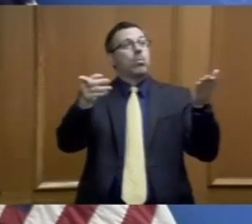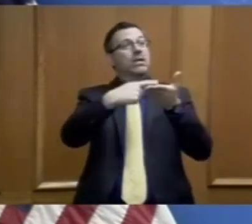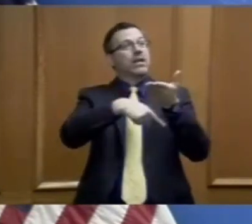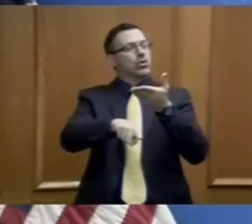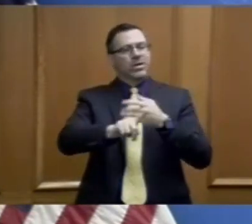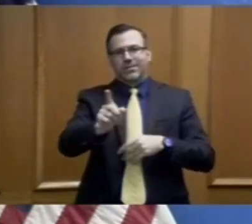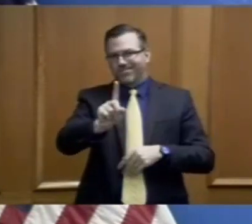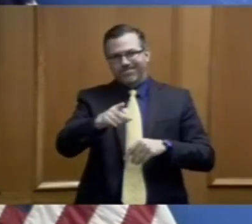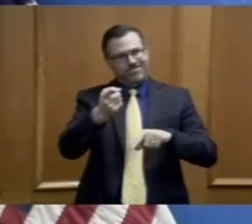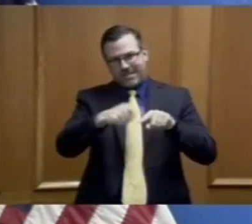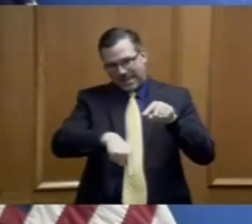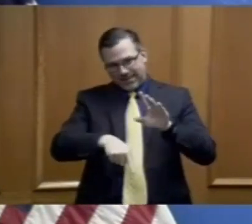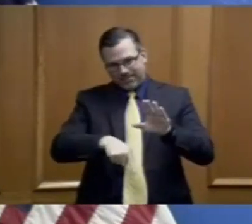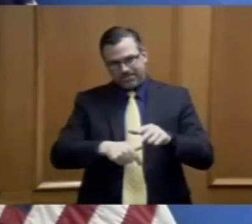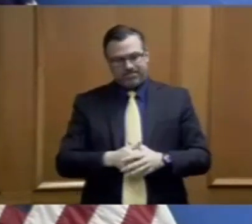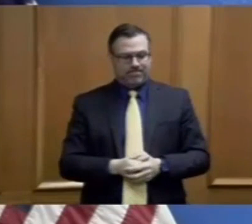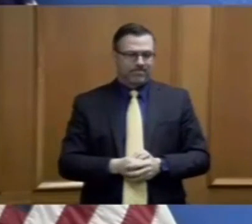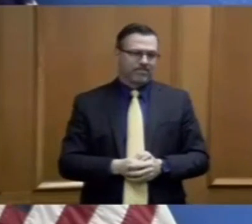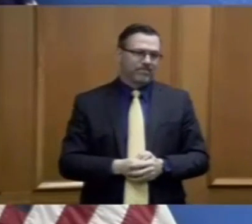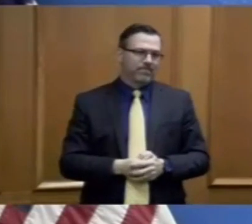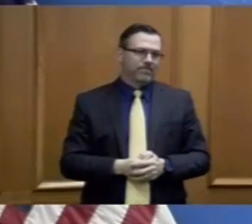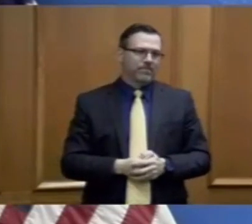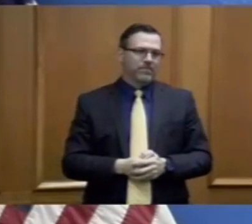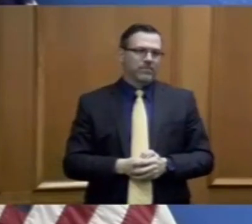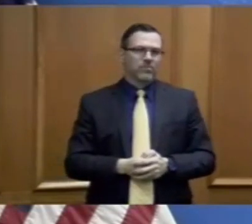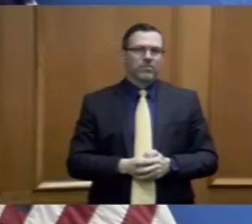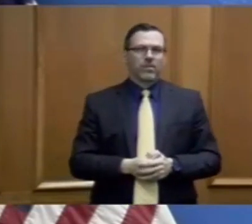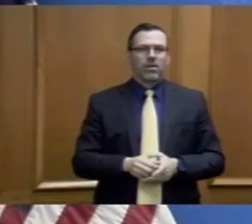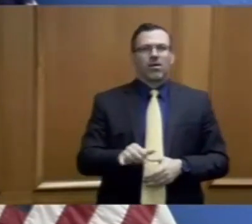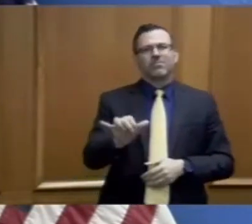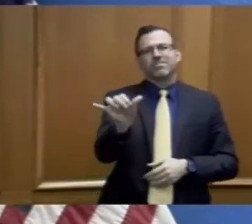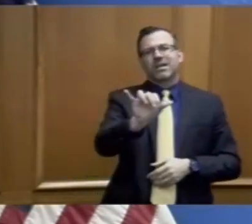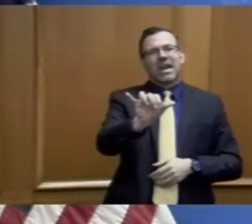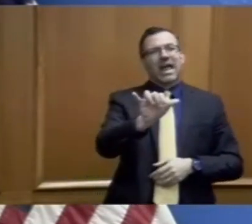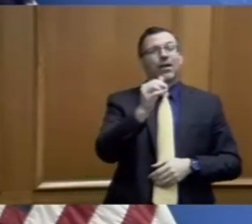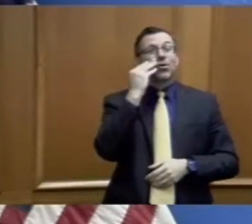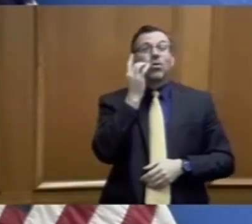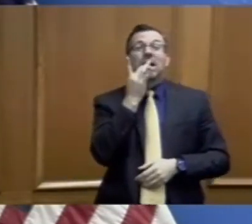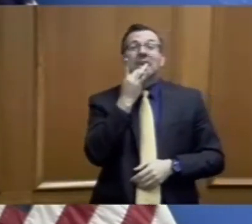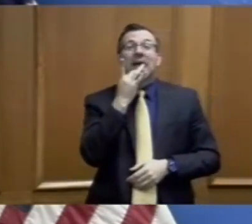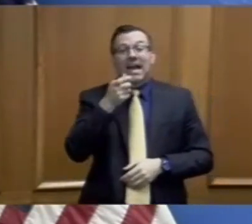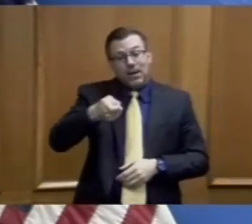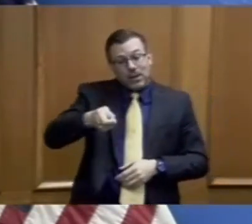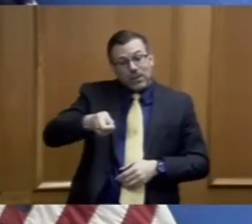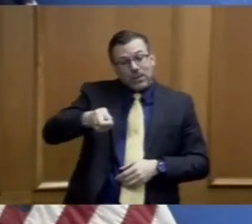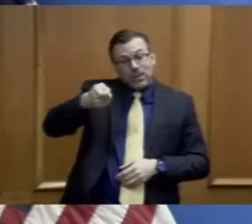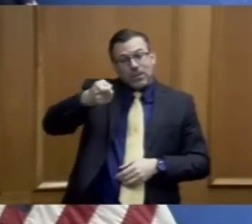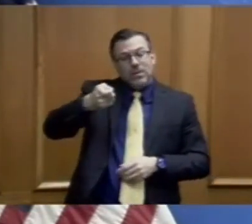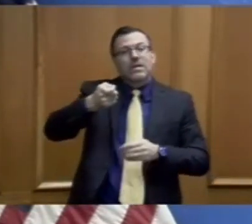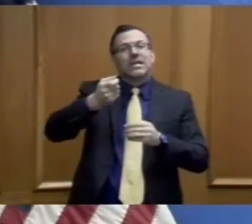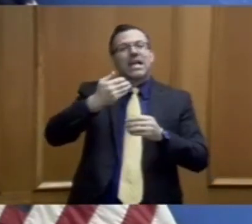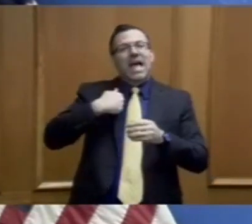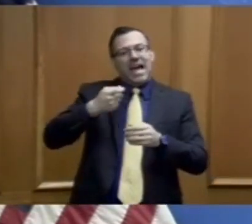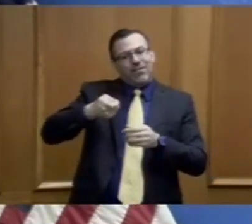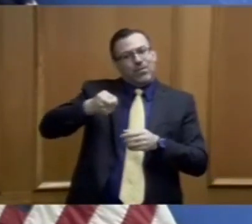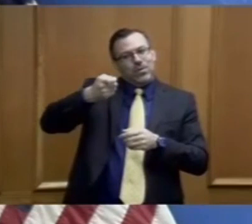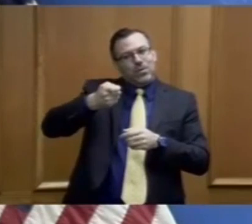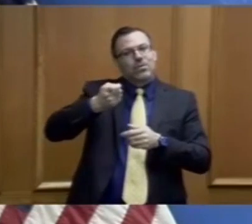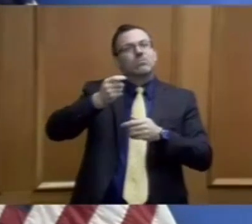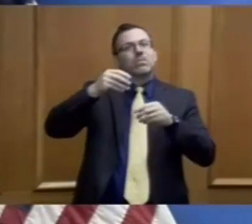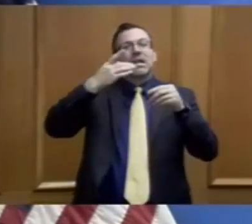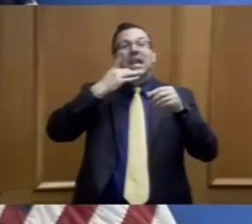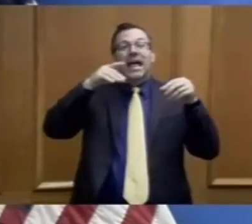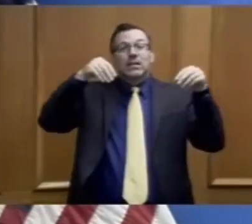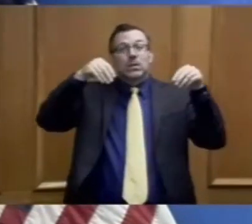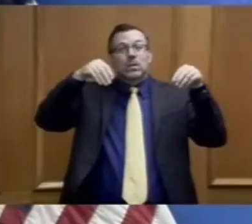once. It's like a dimmer switch, and we are installing dimmer switches